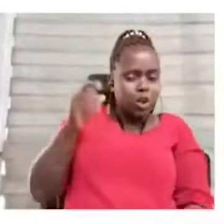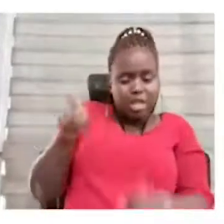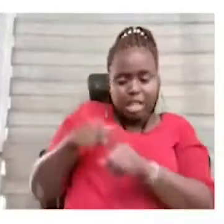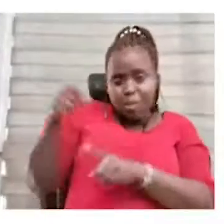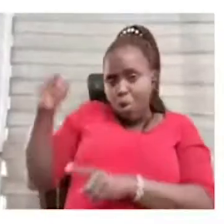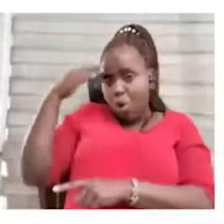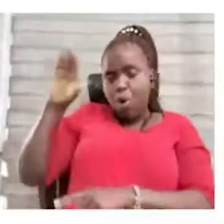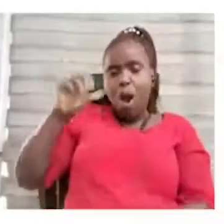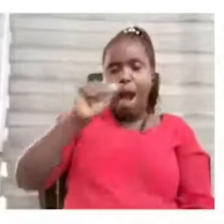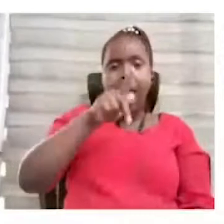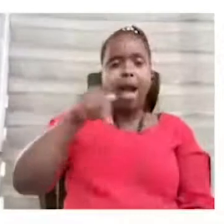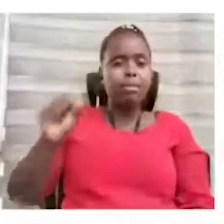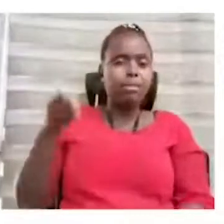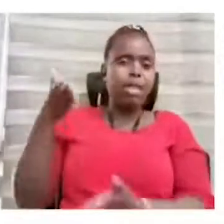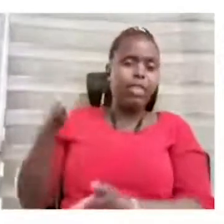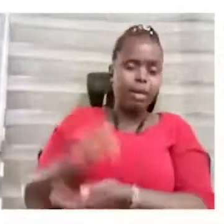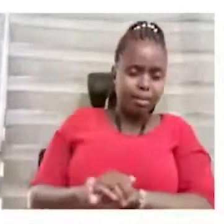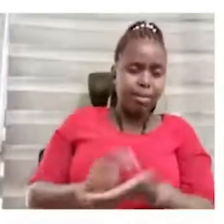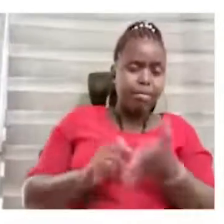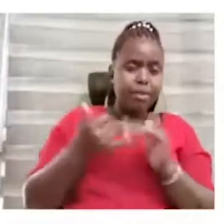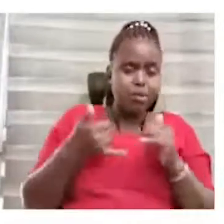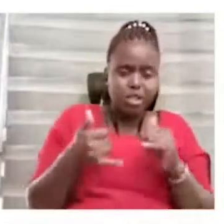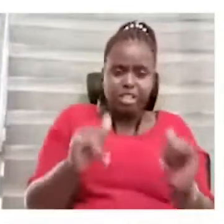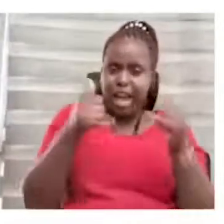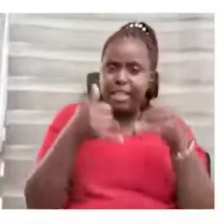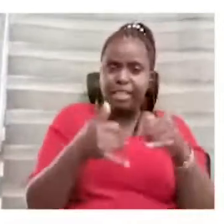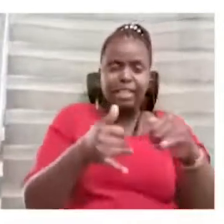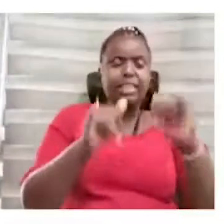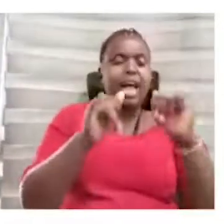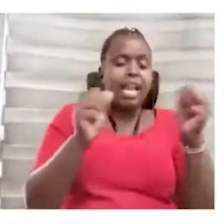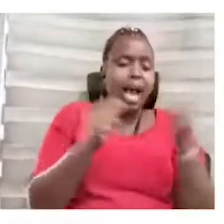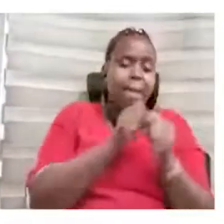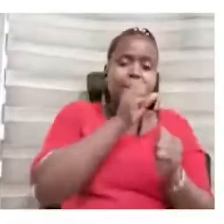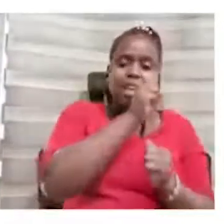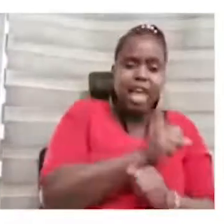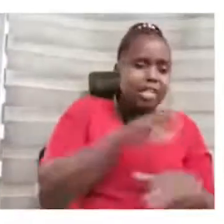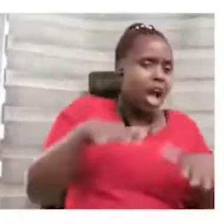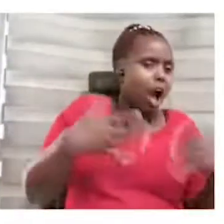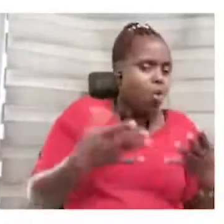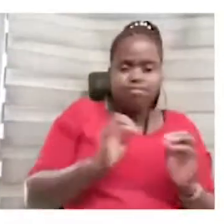to try to drive this, regardless of the age, we want to try to drive this a little bit more.